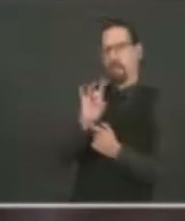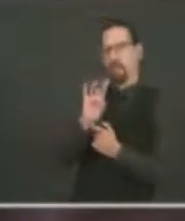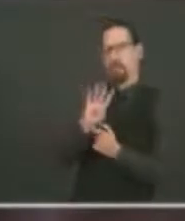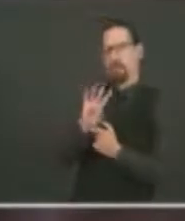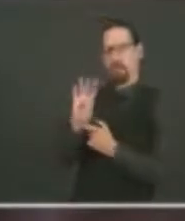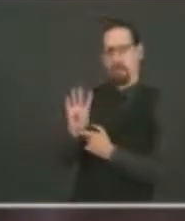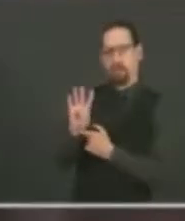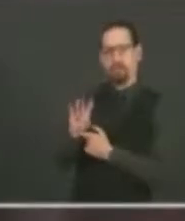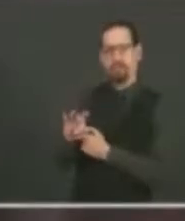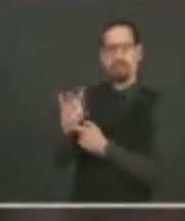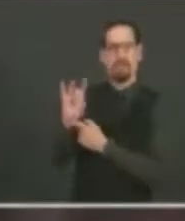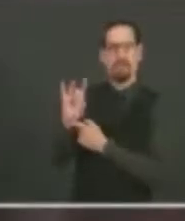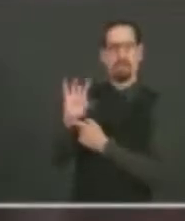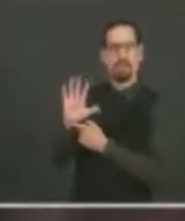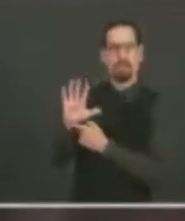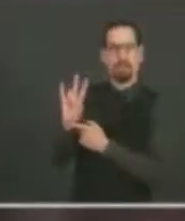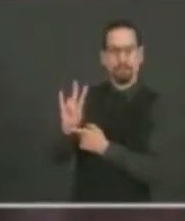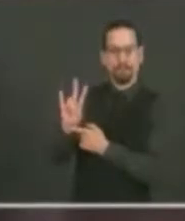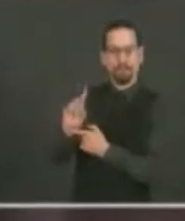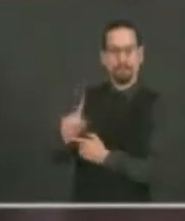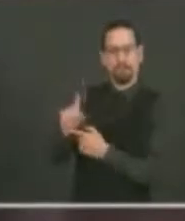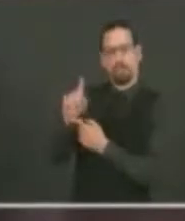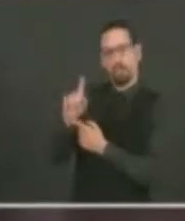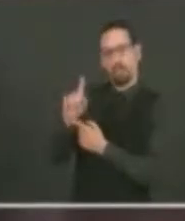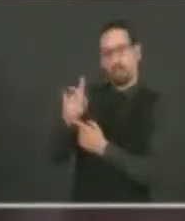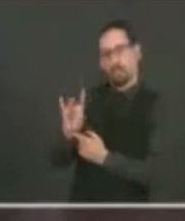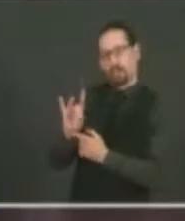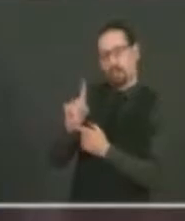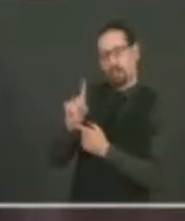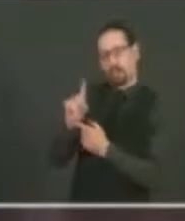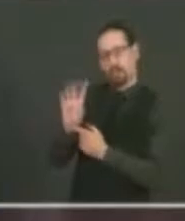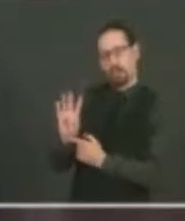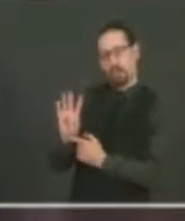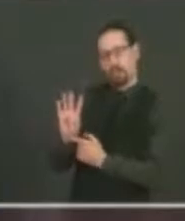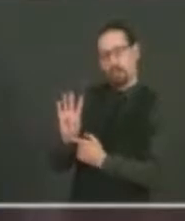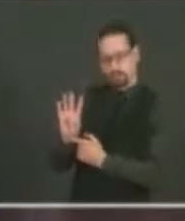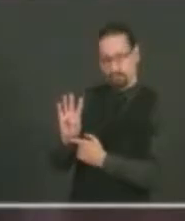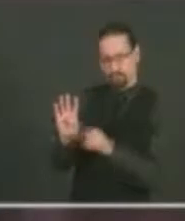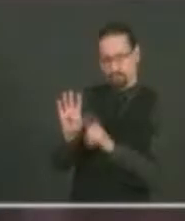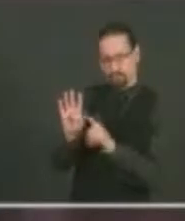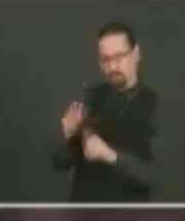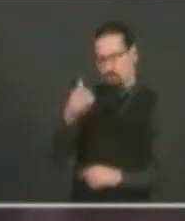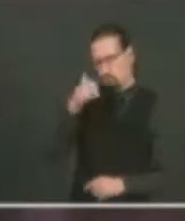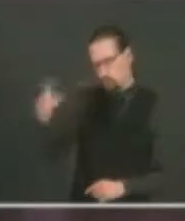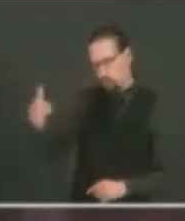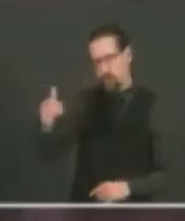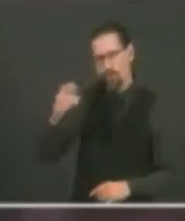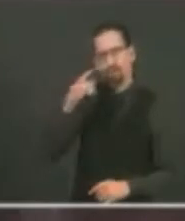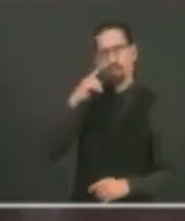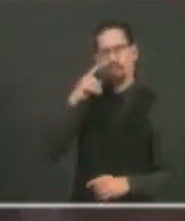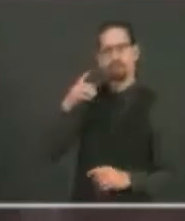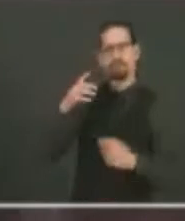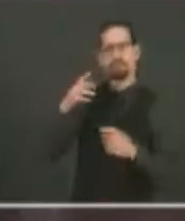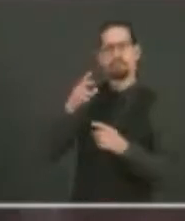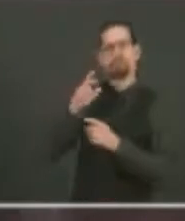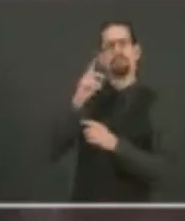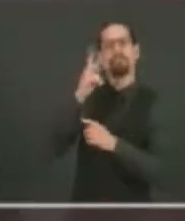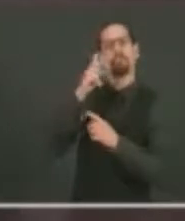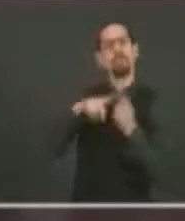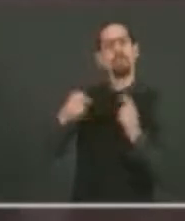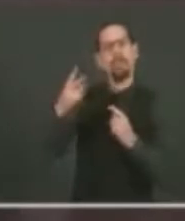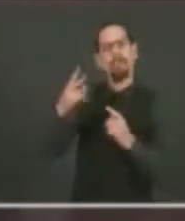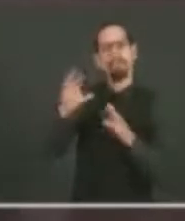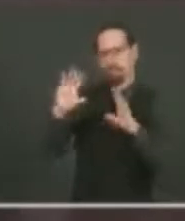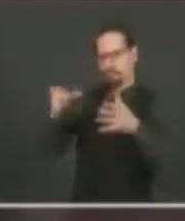844-857-1814, and it's important to know that the Rhode Island Department of Health will work very closely with you. You will hear from the department.